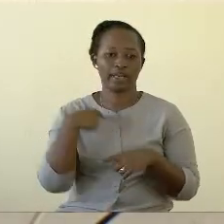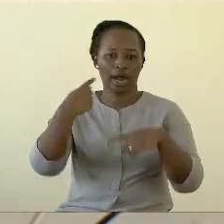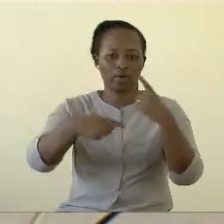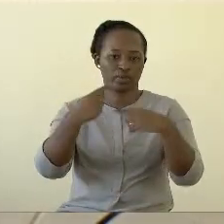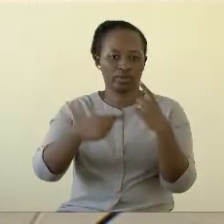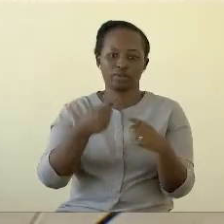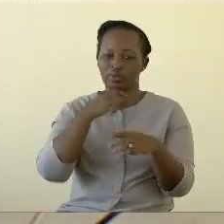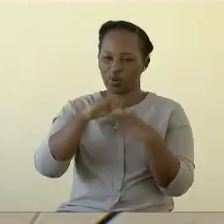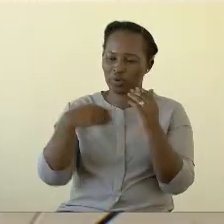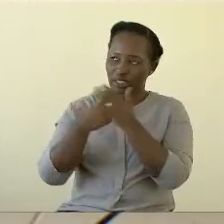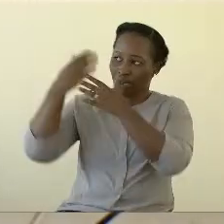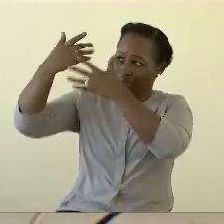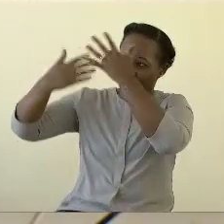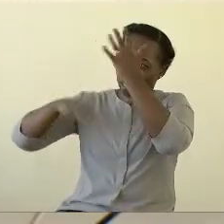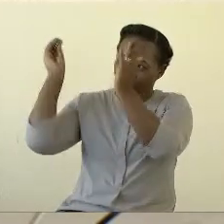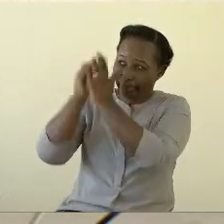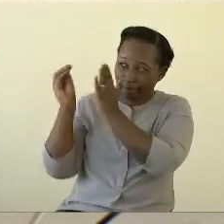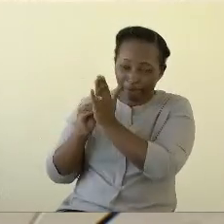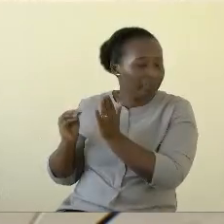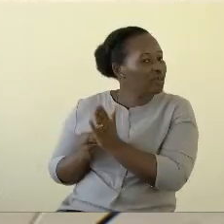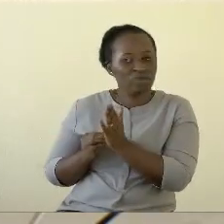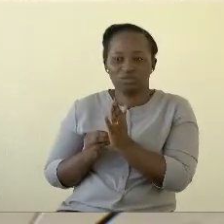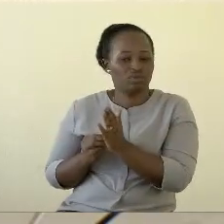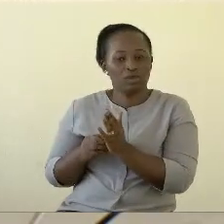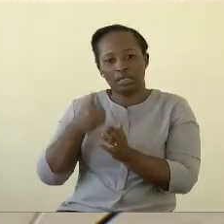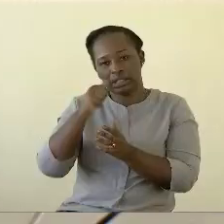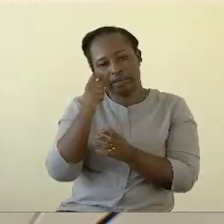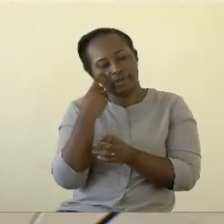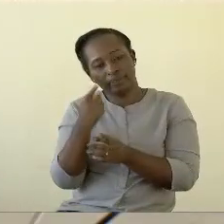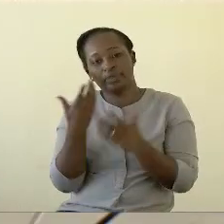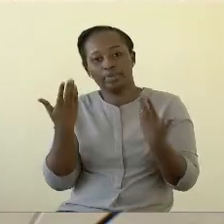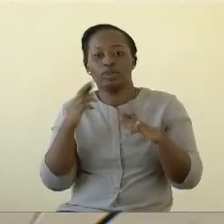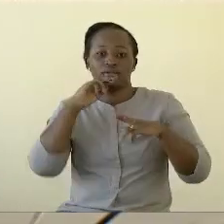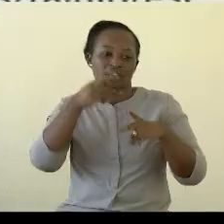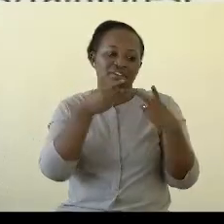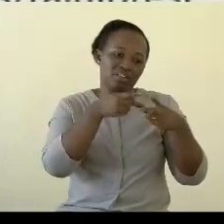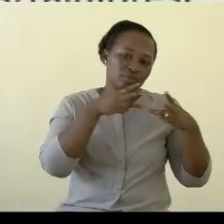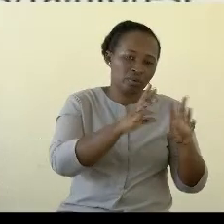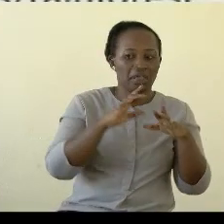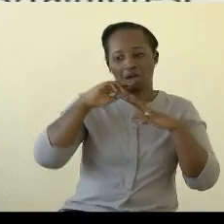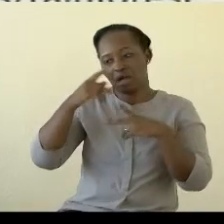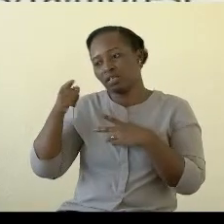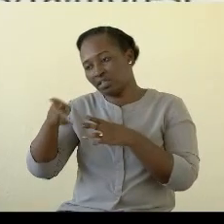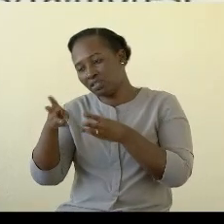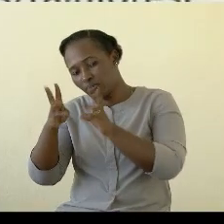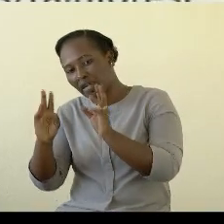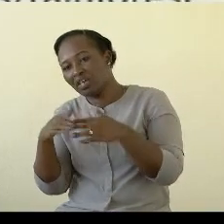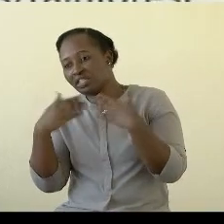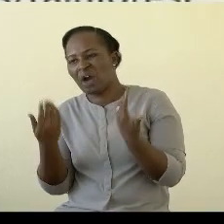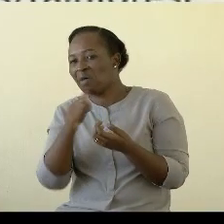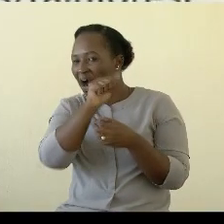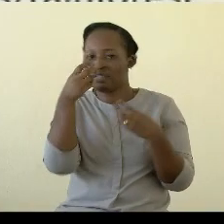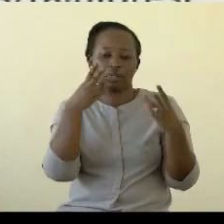continuation that there are all different answers. It is a repeat. So either you answer this way, or that way,